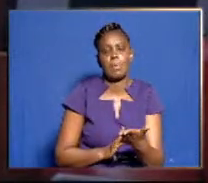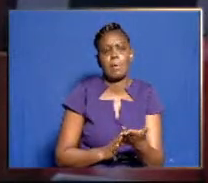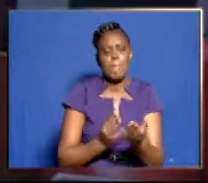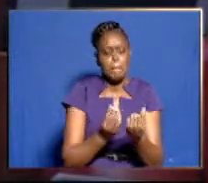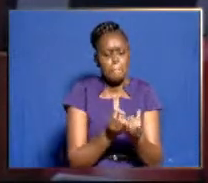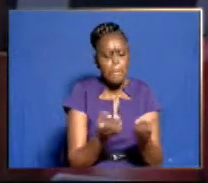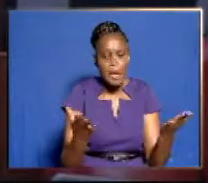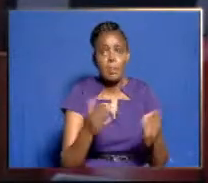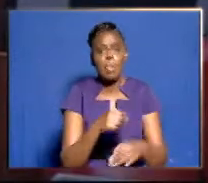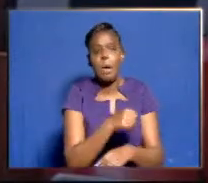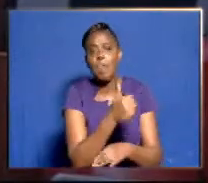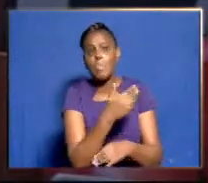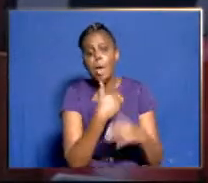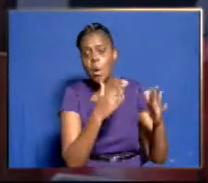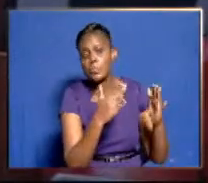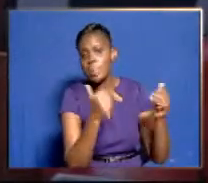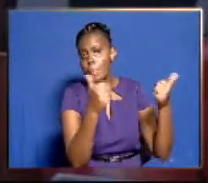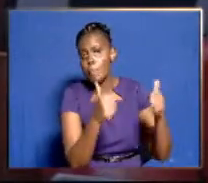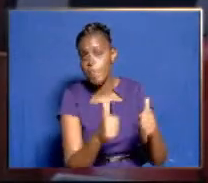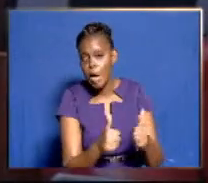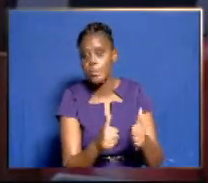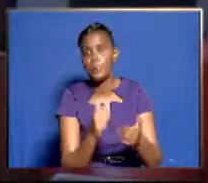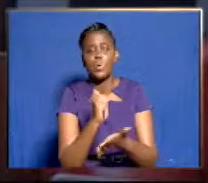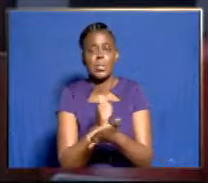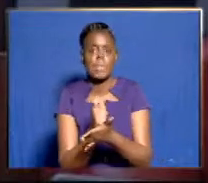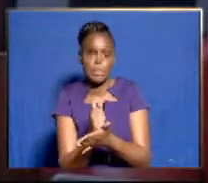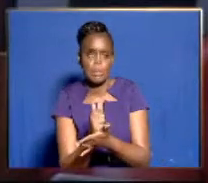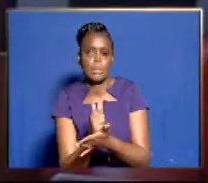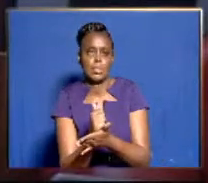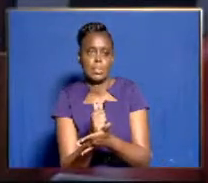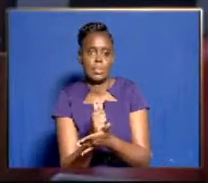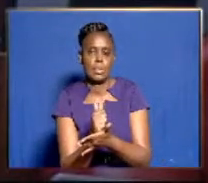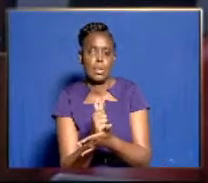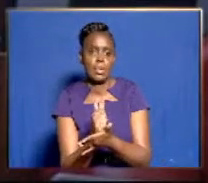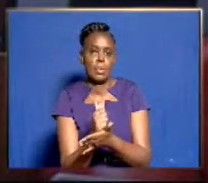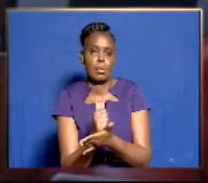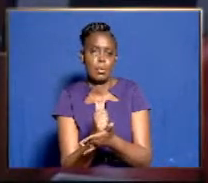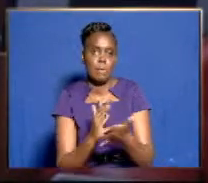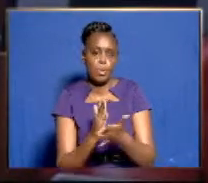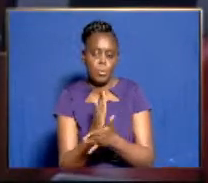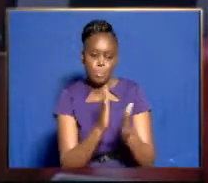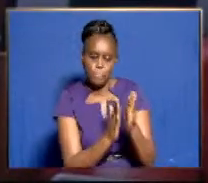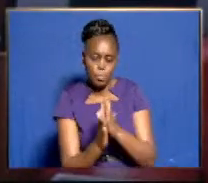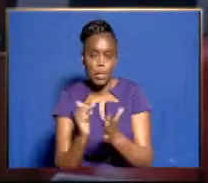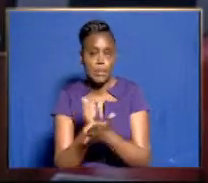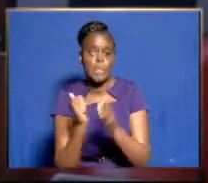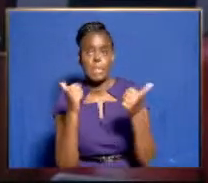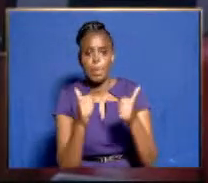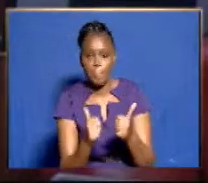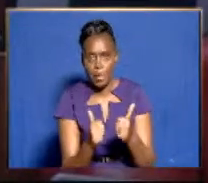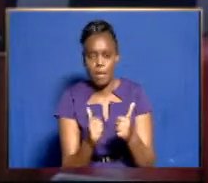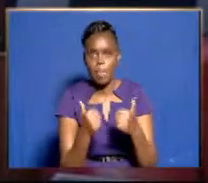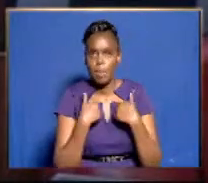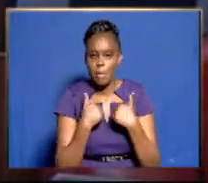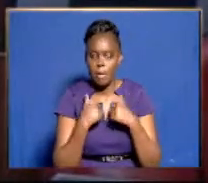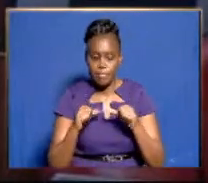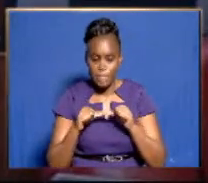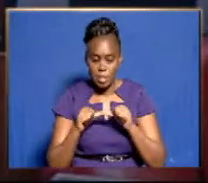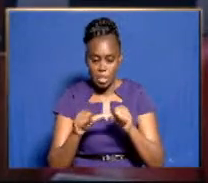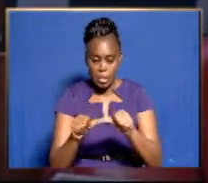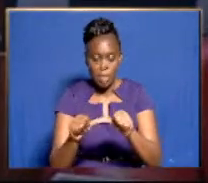others out there who are yet to be entered into the program through registration. And if we have to